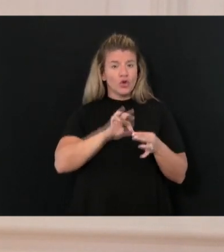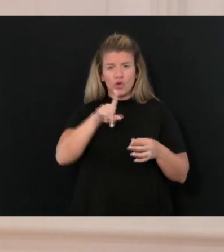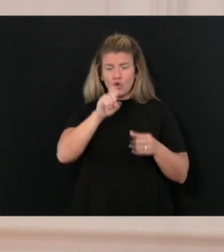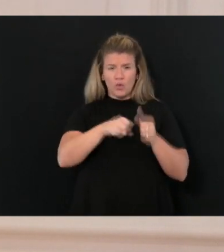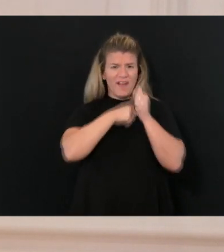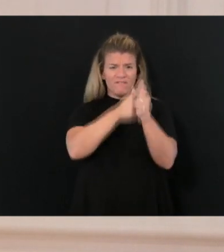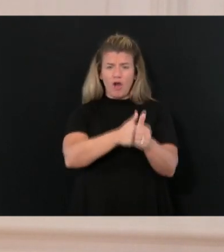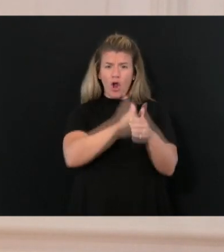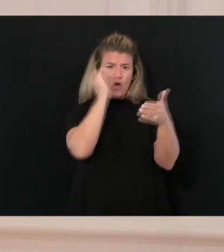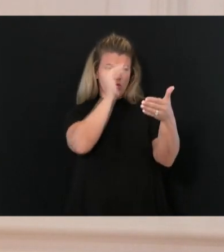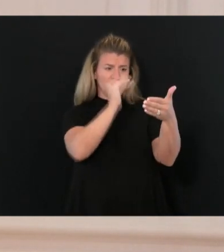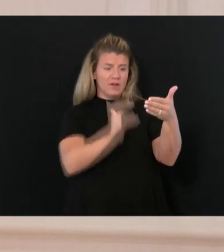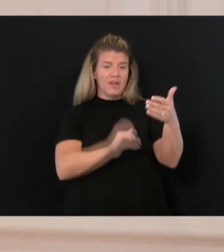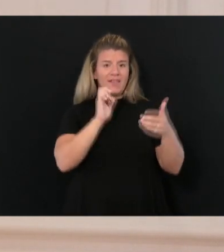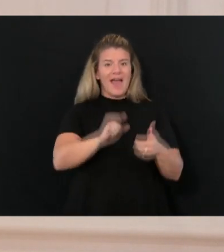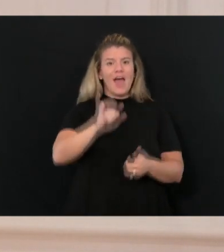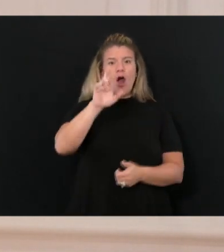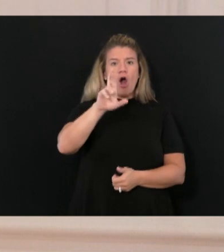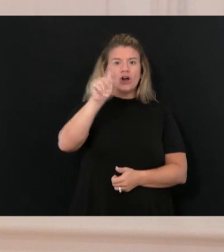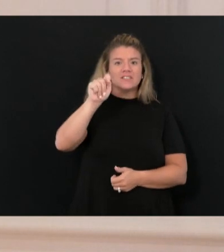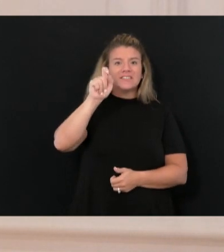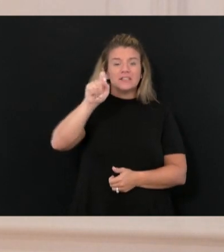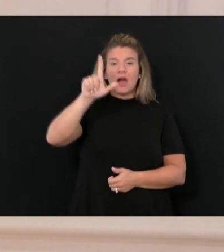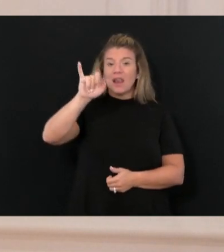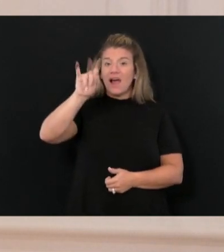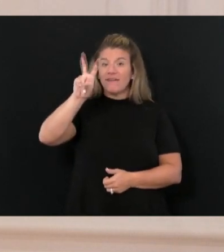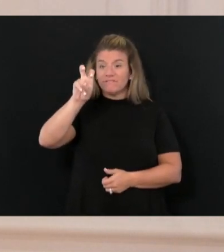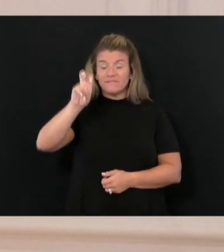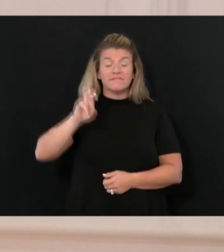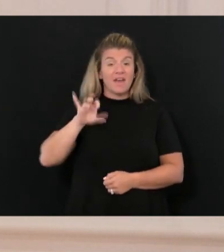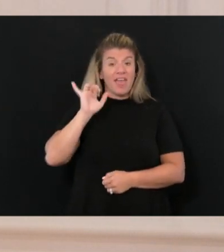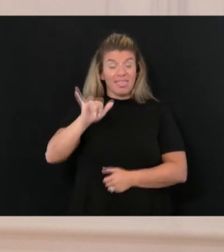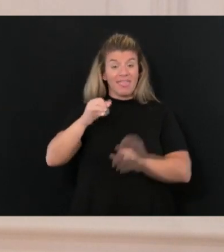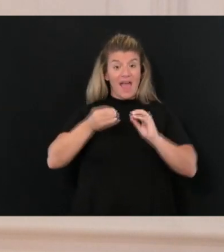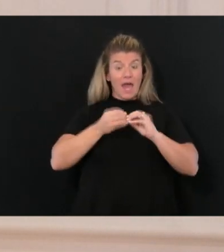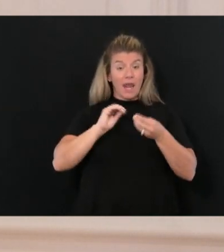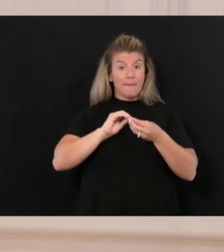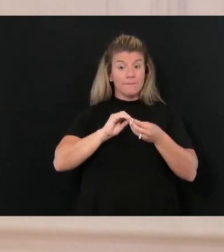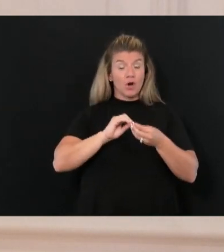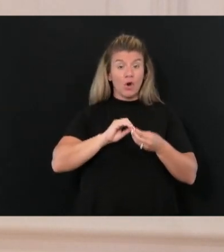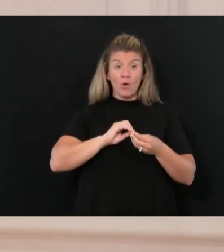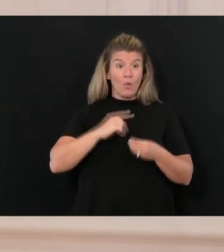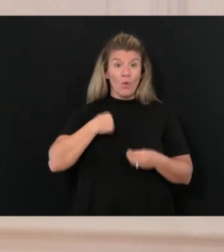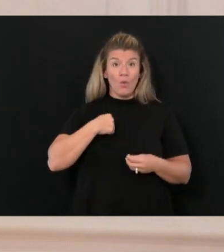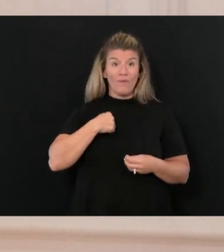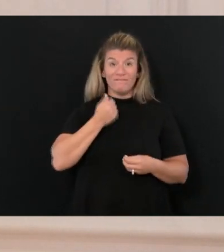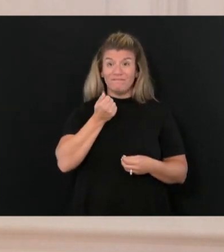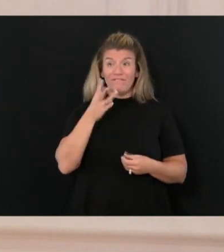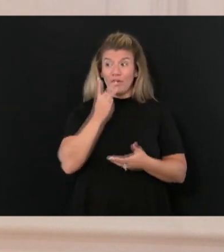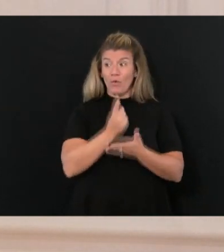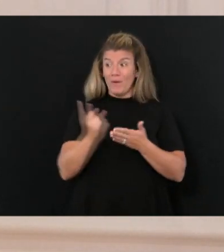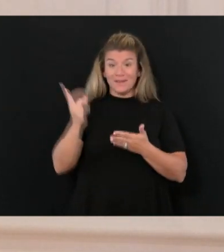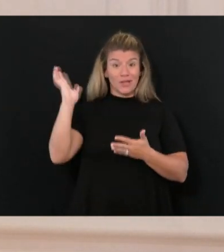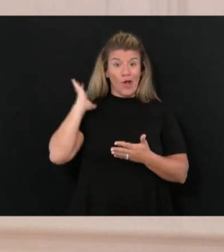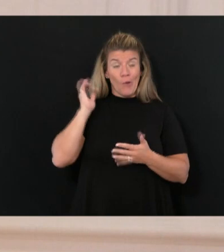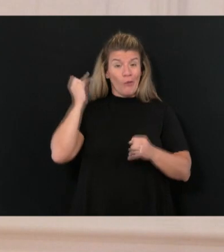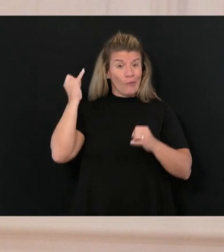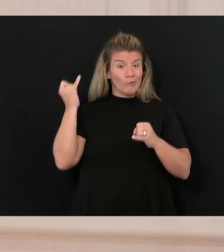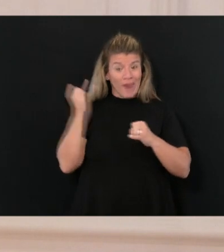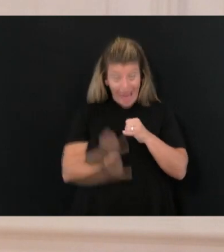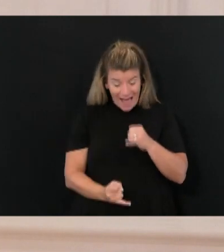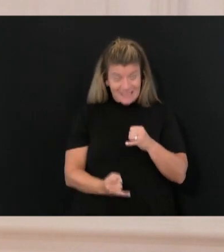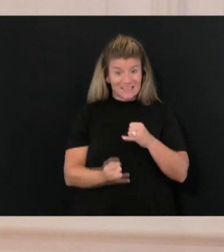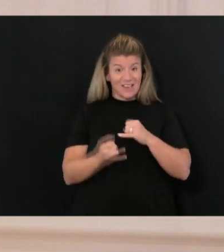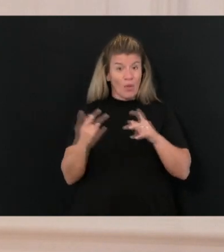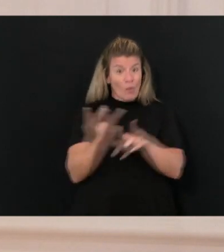on rt.live, has moved from the worst in the country a few weeks ago. And as the governor said,